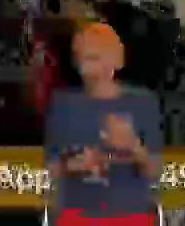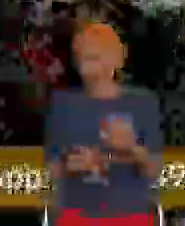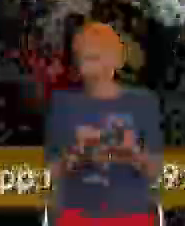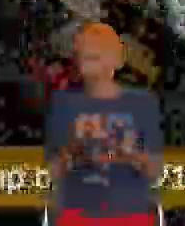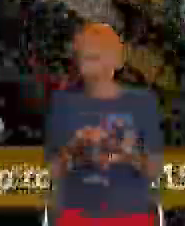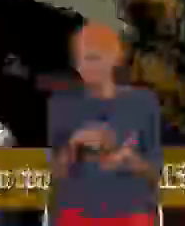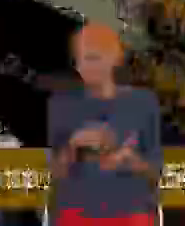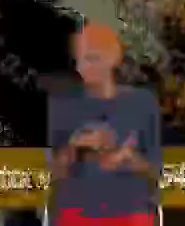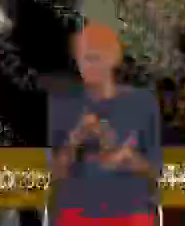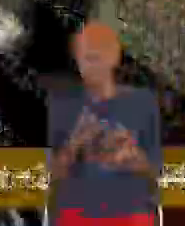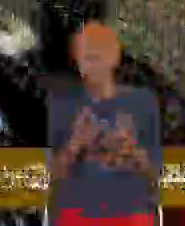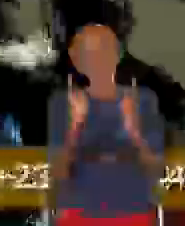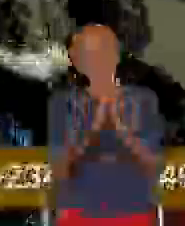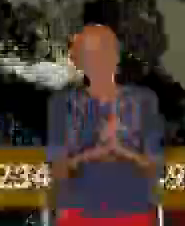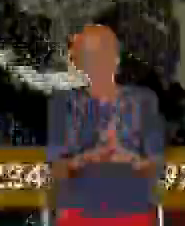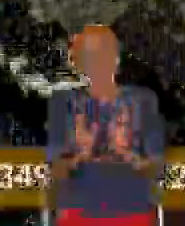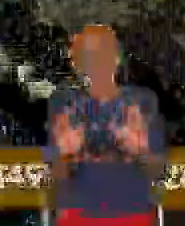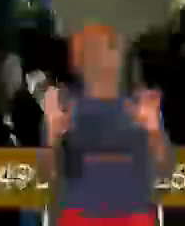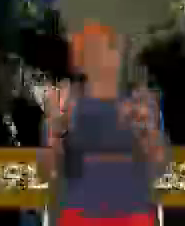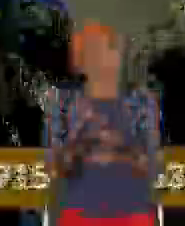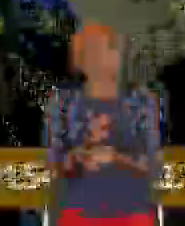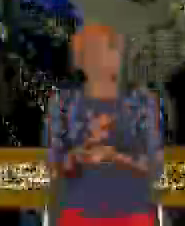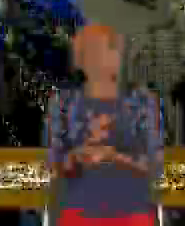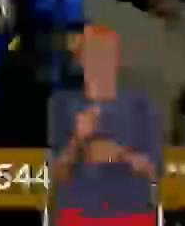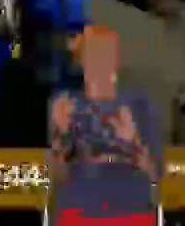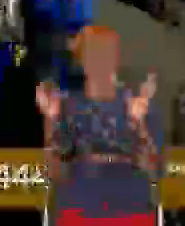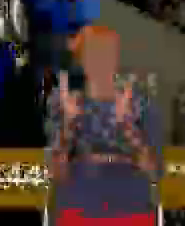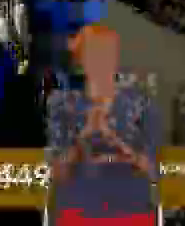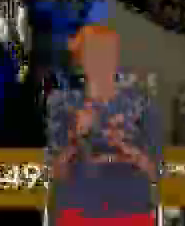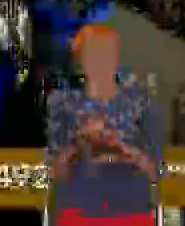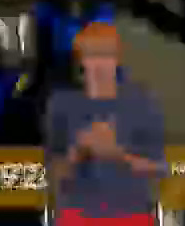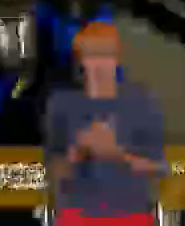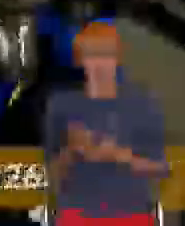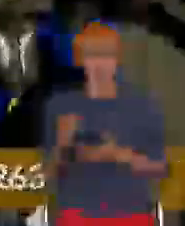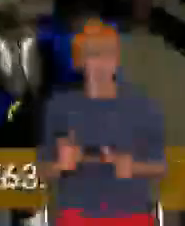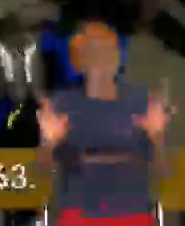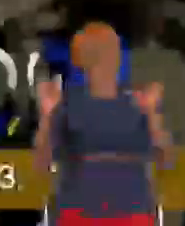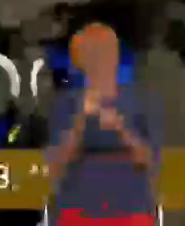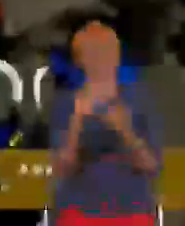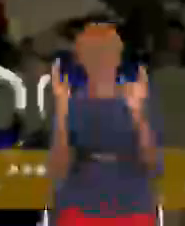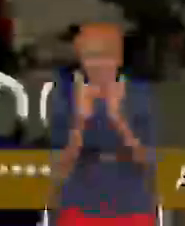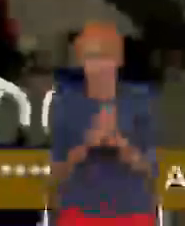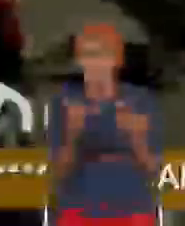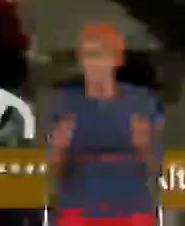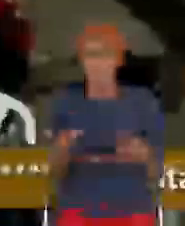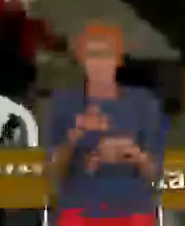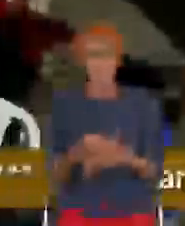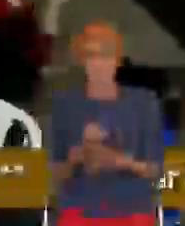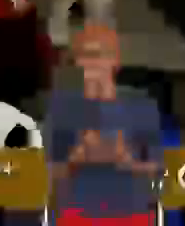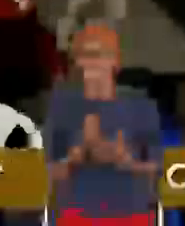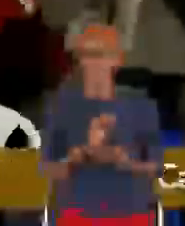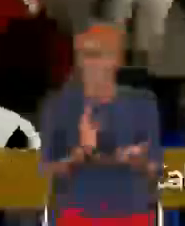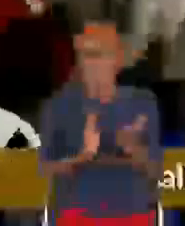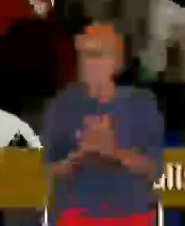pray the miracle prayer. The miracle prayer tonight. I believe you